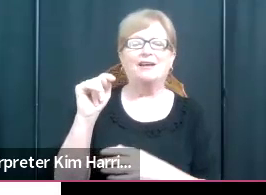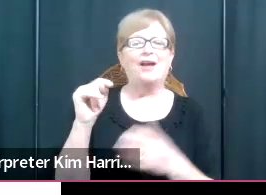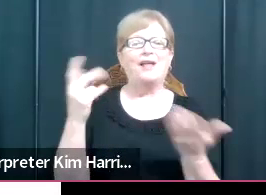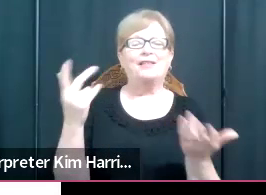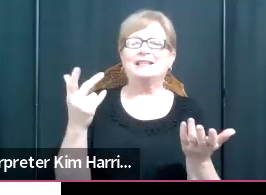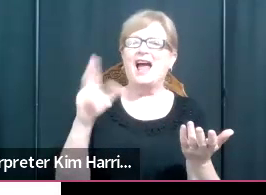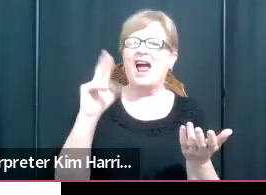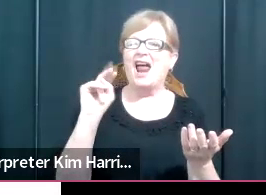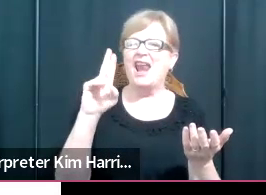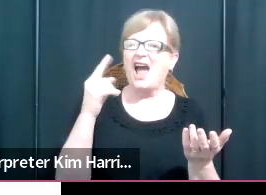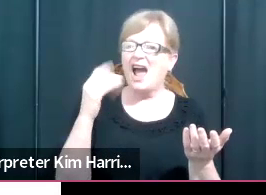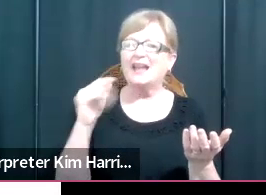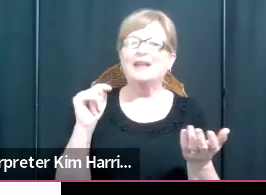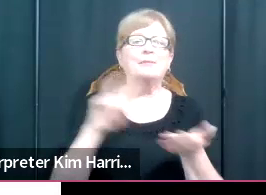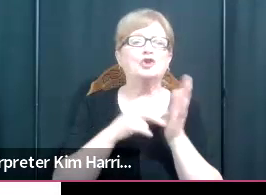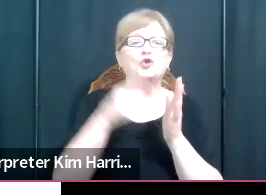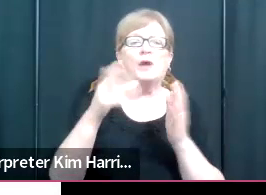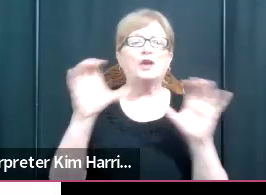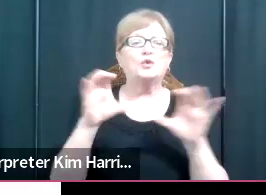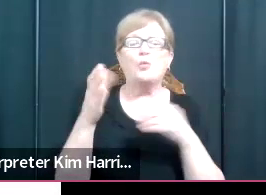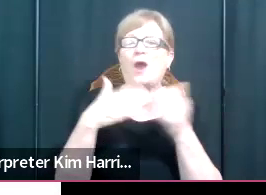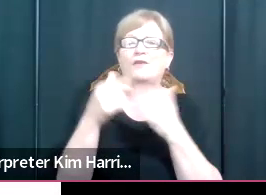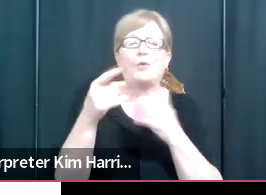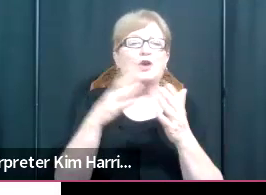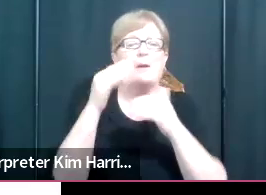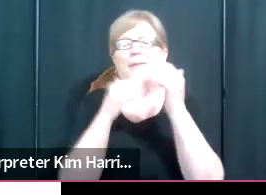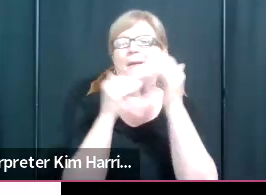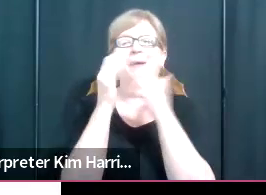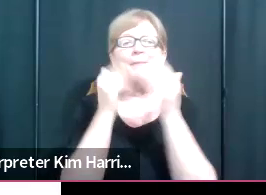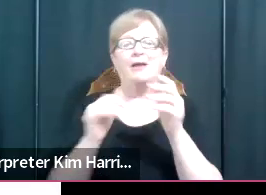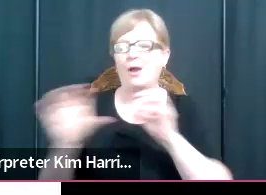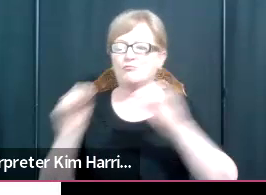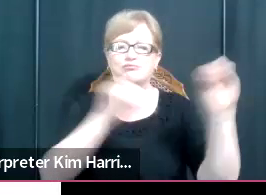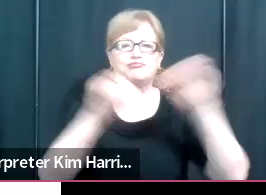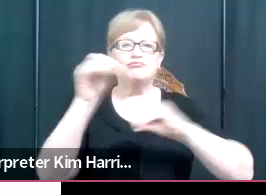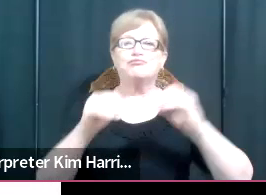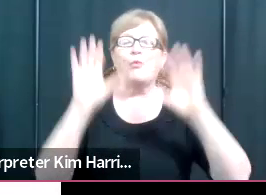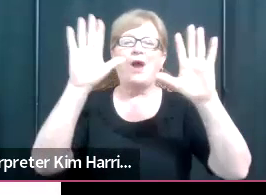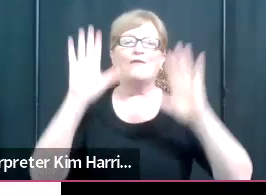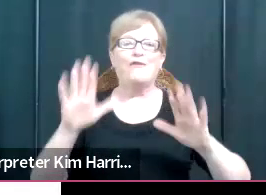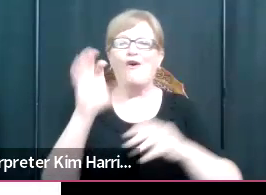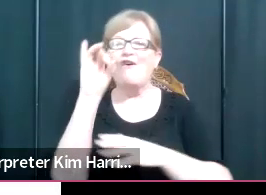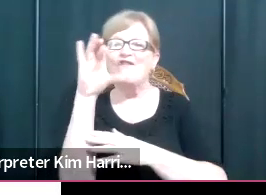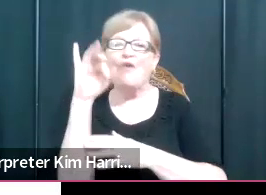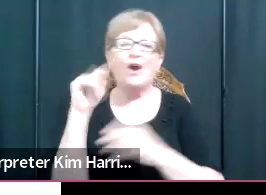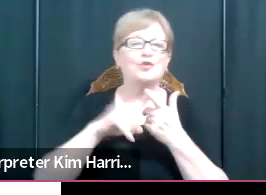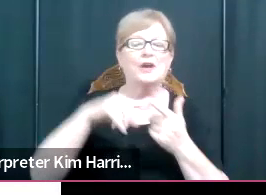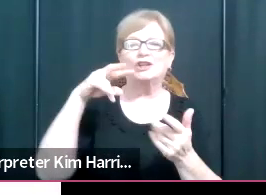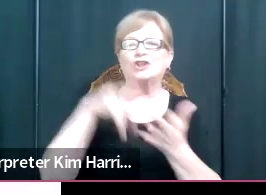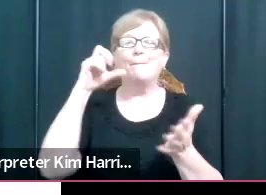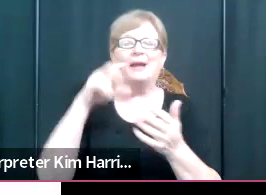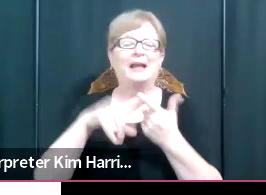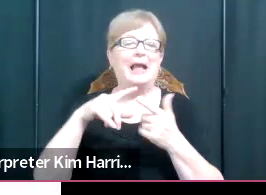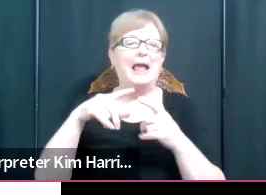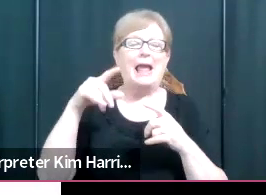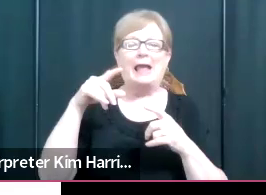you can basically do whatever you want. You can build the world's greatest fort with it. And you can jump and you can climb and you can crawl and do